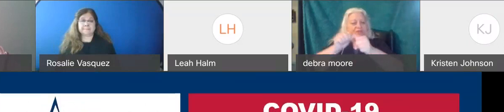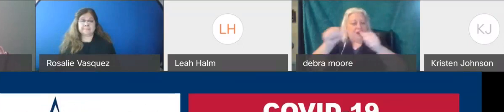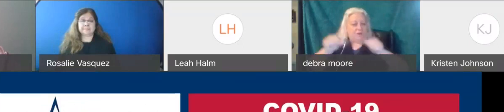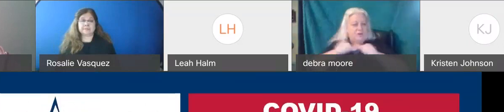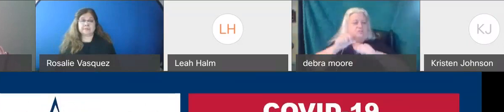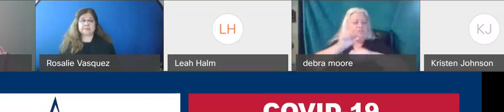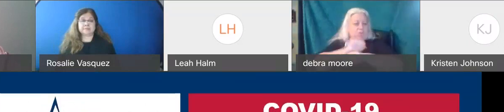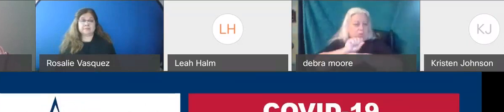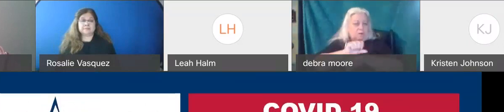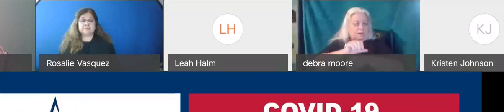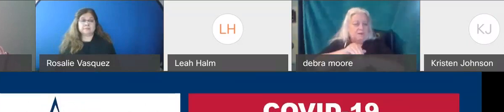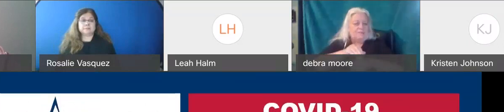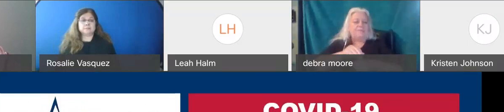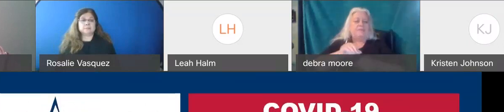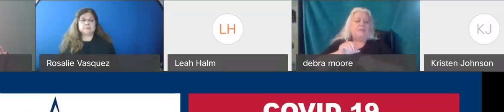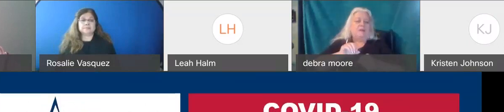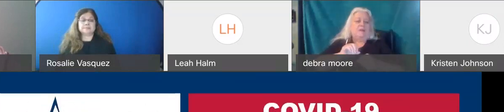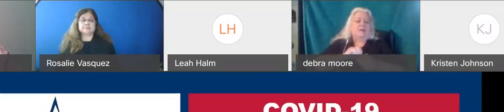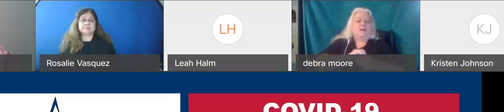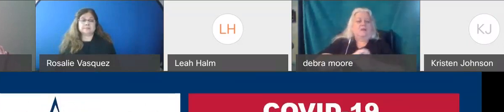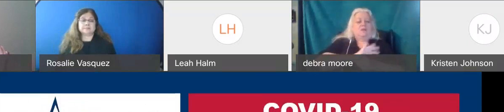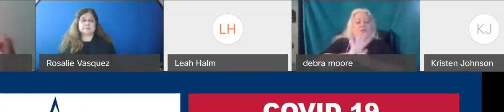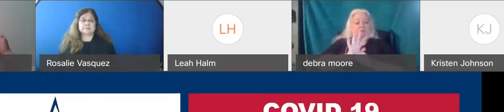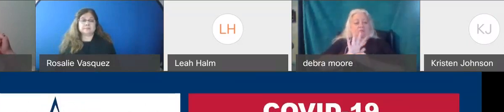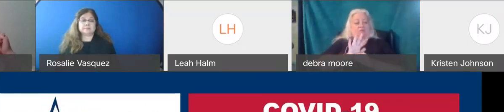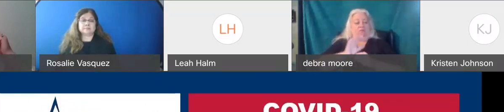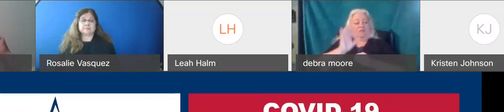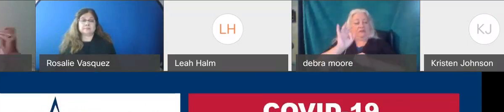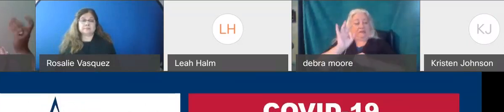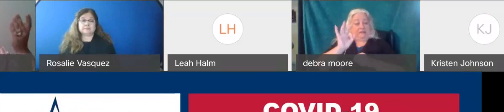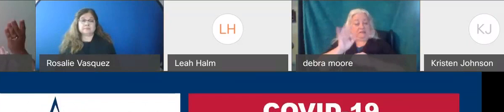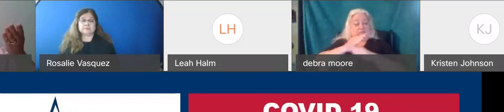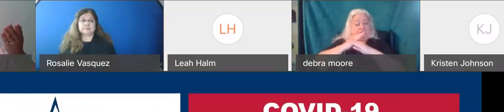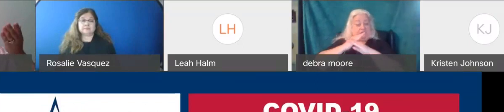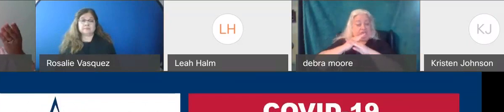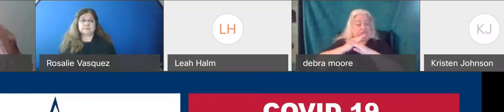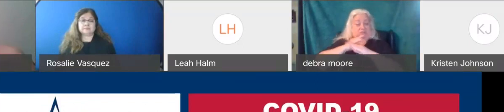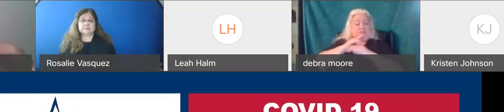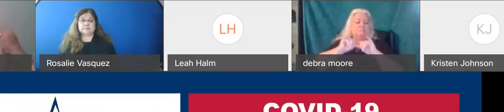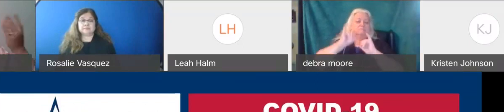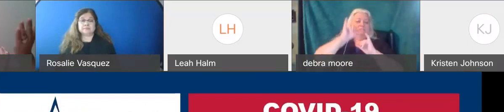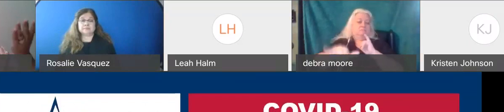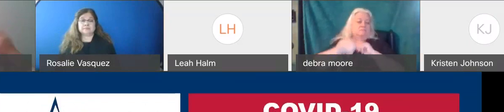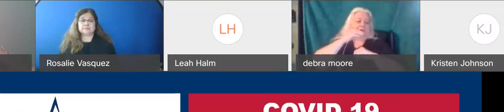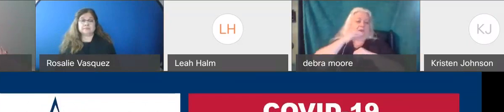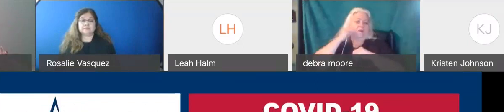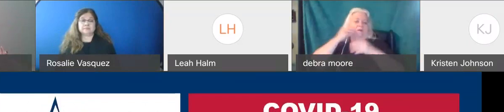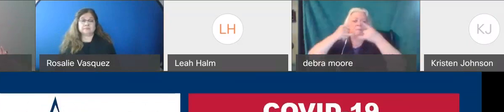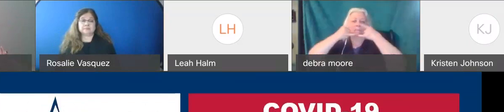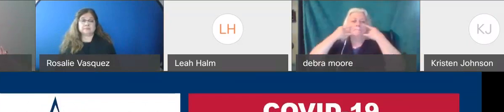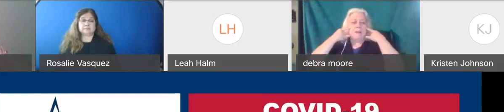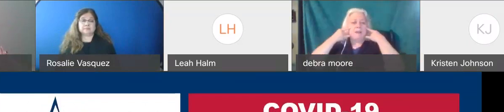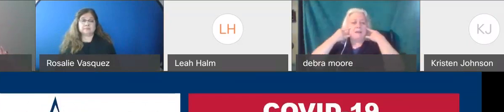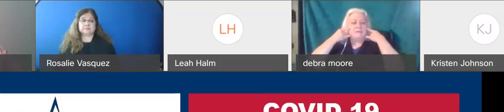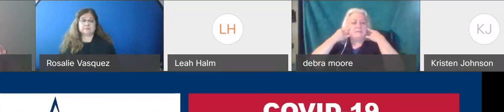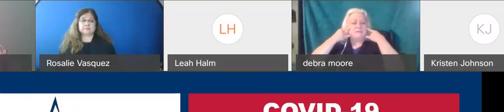And then COVID-19 prevention. So obviously the biggest prevention is to stay home, wear a mask like we're